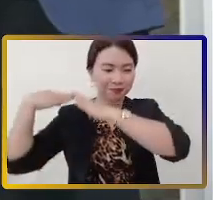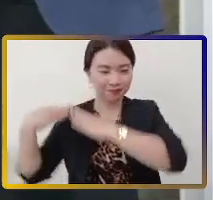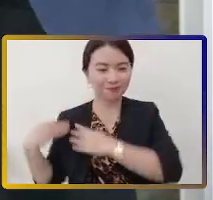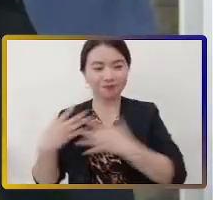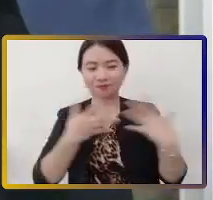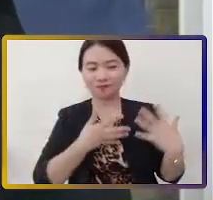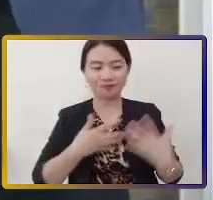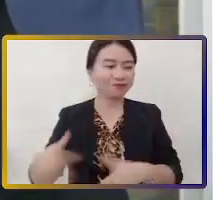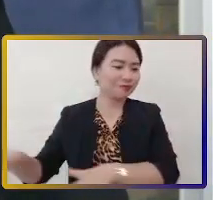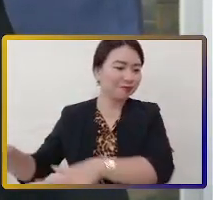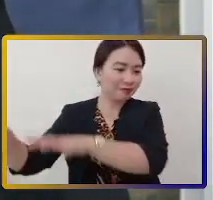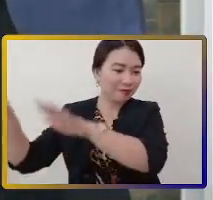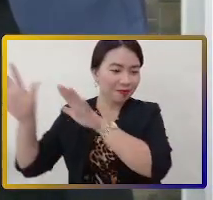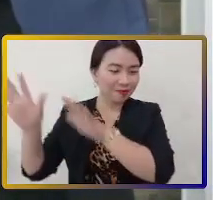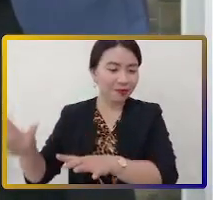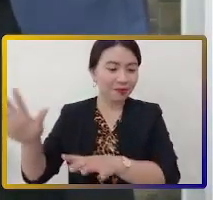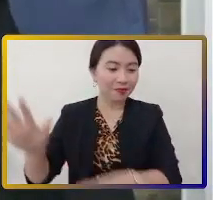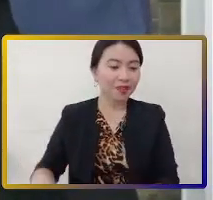Burdens